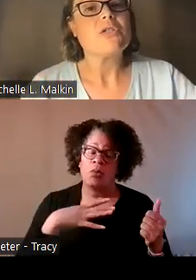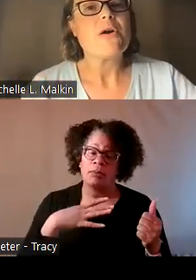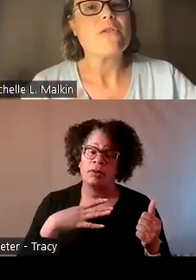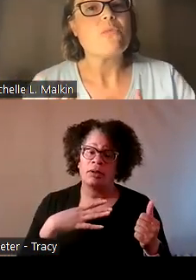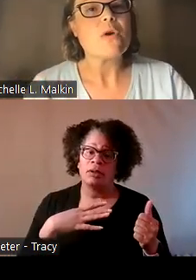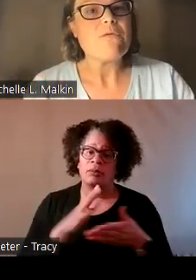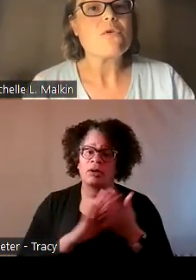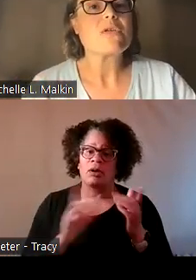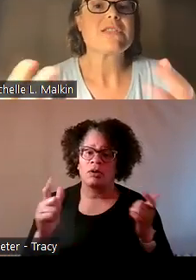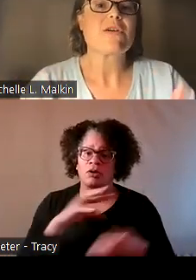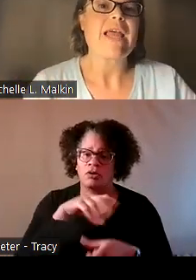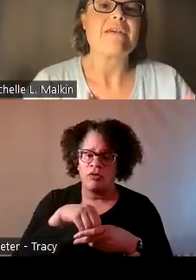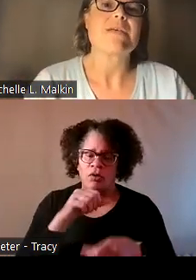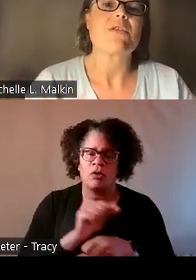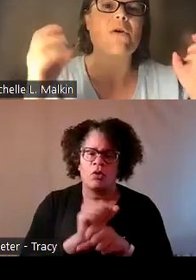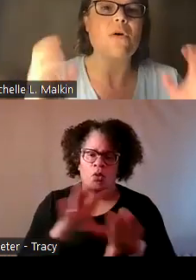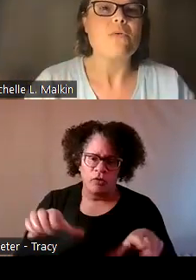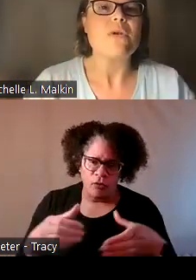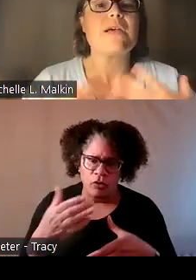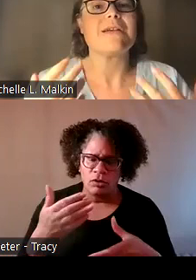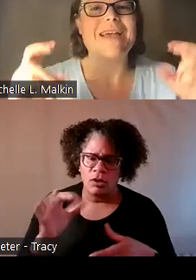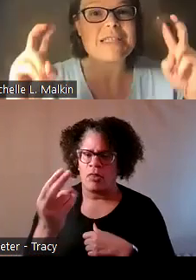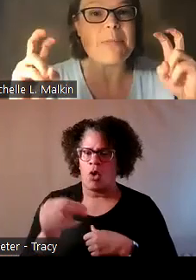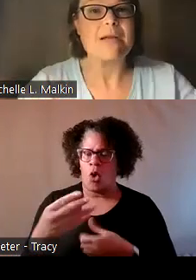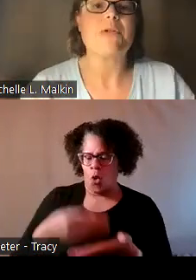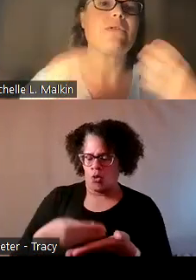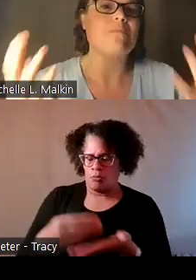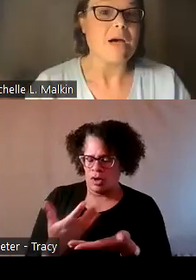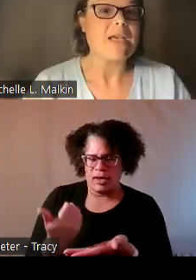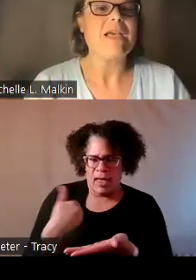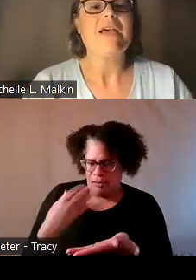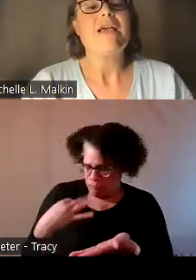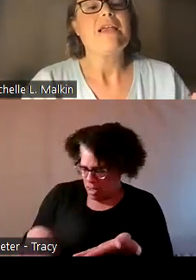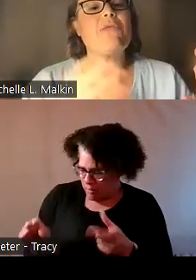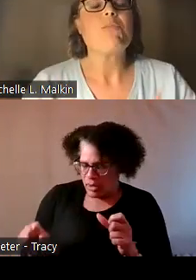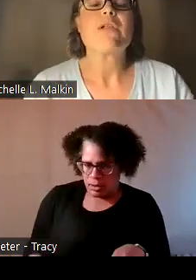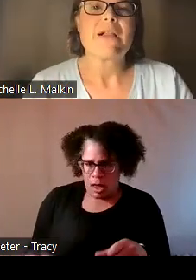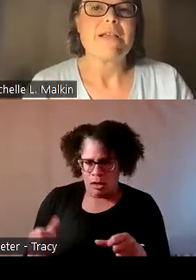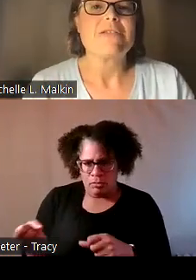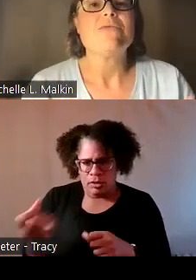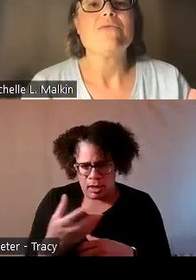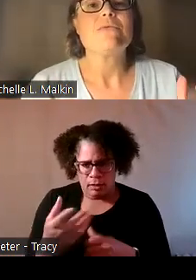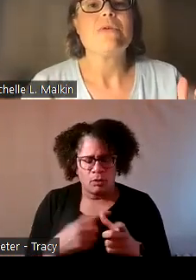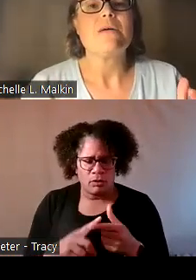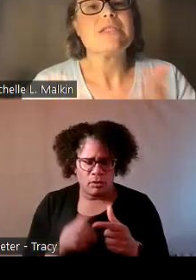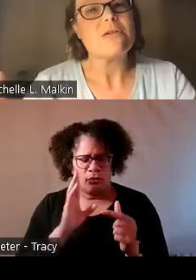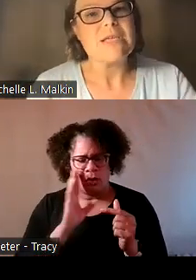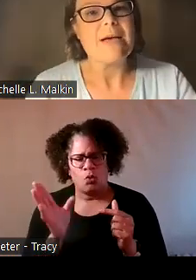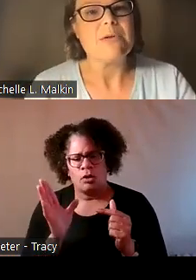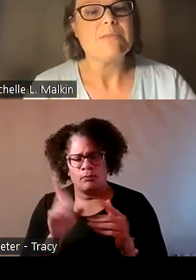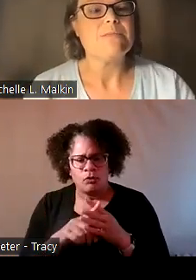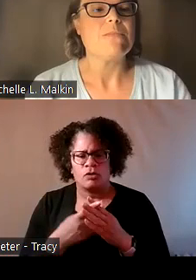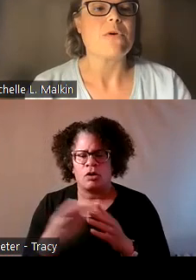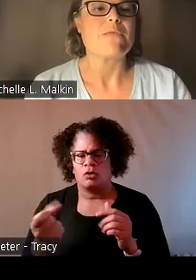a larger part of the workforce and started to have some of their own expendable money, they were more likely to start